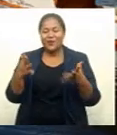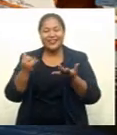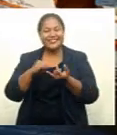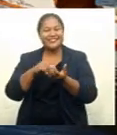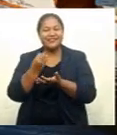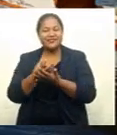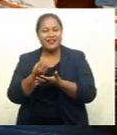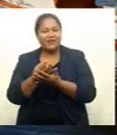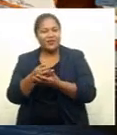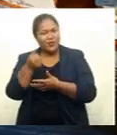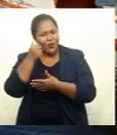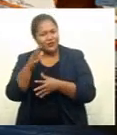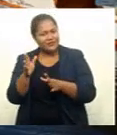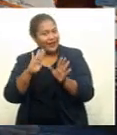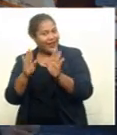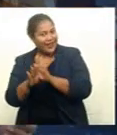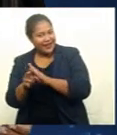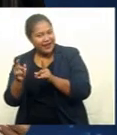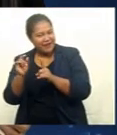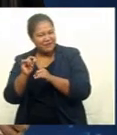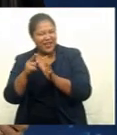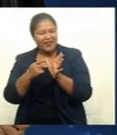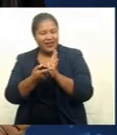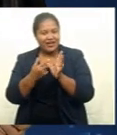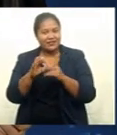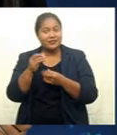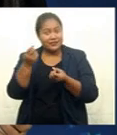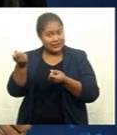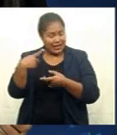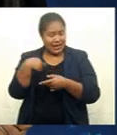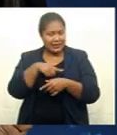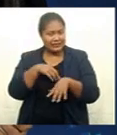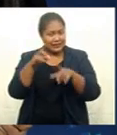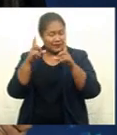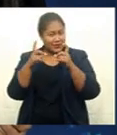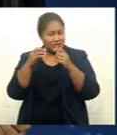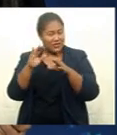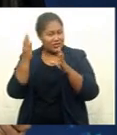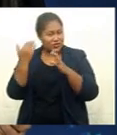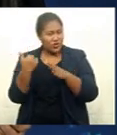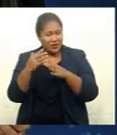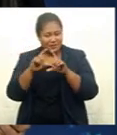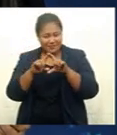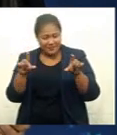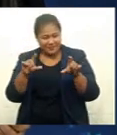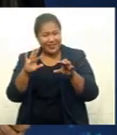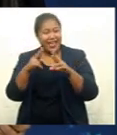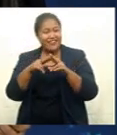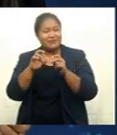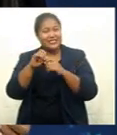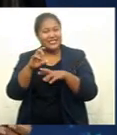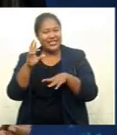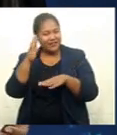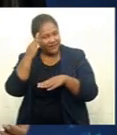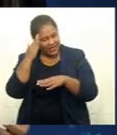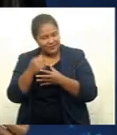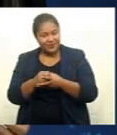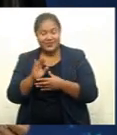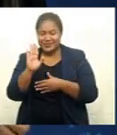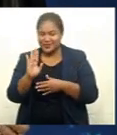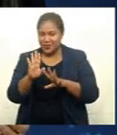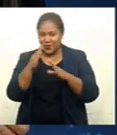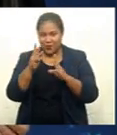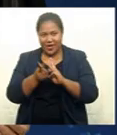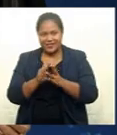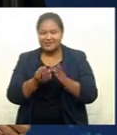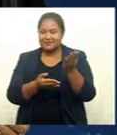also known as the Hidden Paradise. Remember to send us pictures, send it with a small description to our FBC News Facebook page. That's your weather tonight.